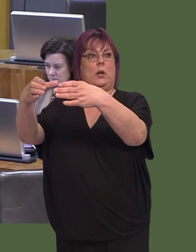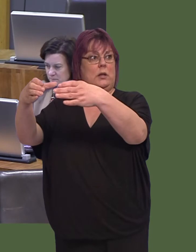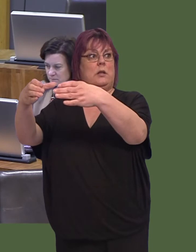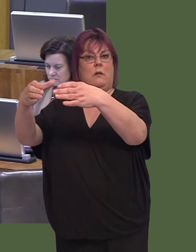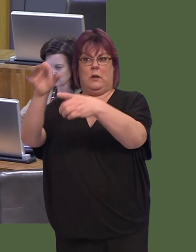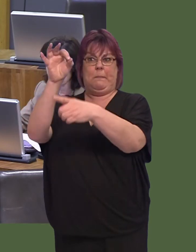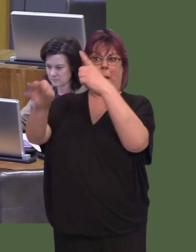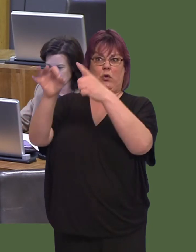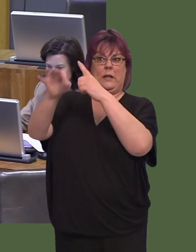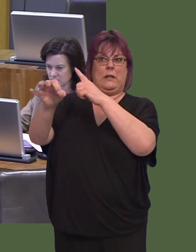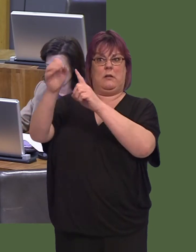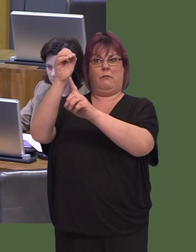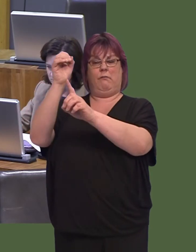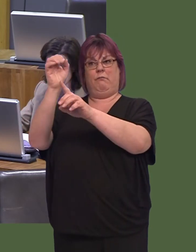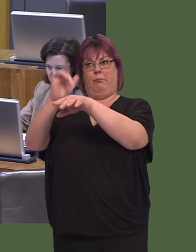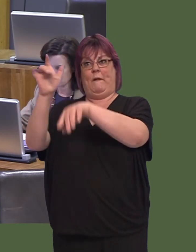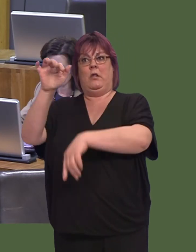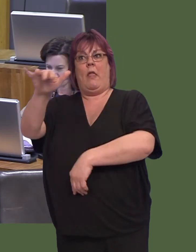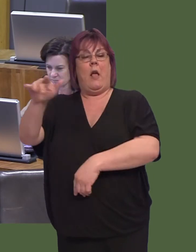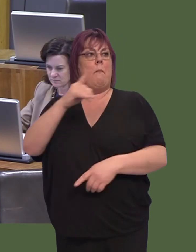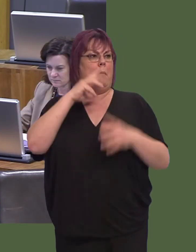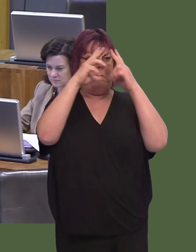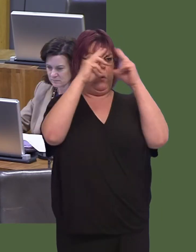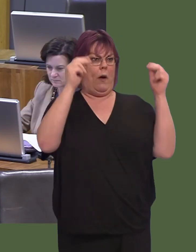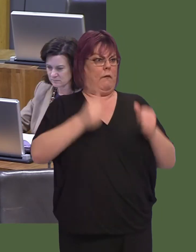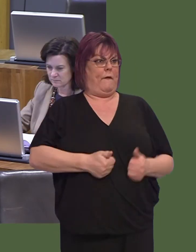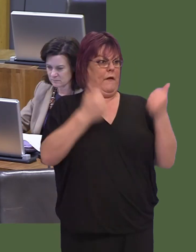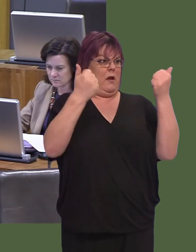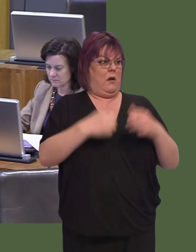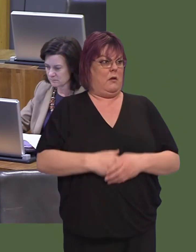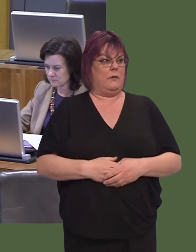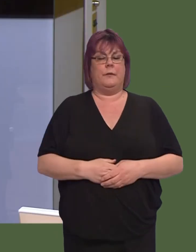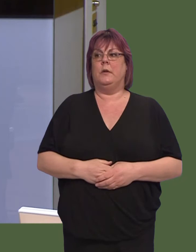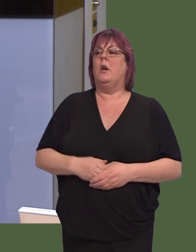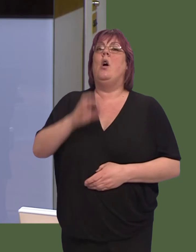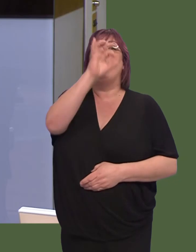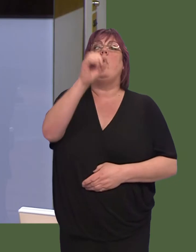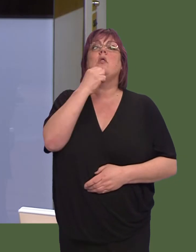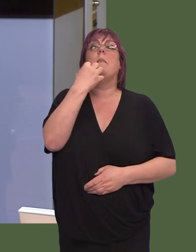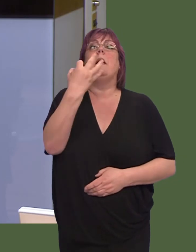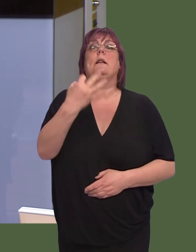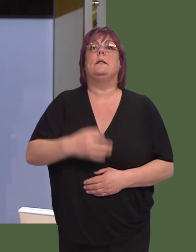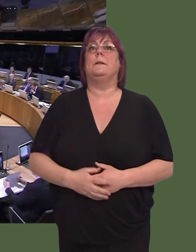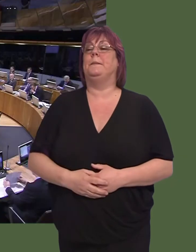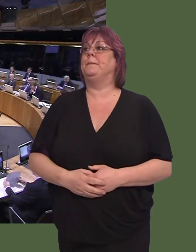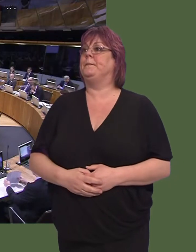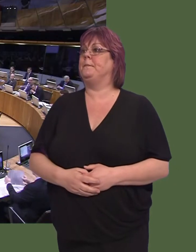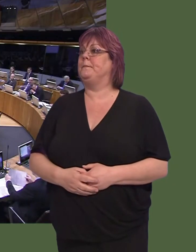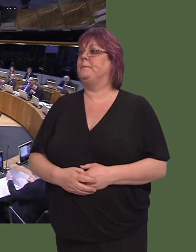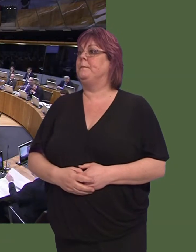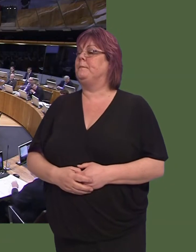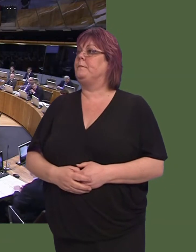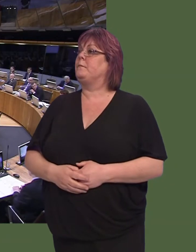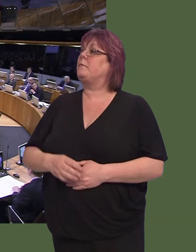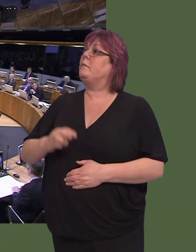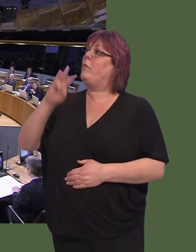more specialised services, but midwives provide us with a fantastic service. Question 8, John. Question 8, John Griffiths. What